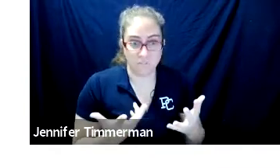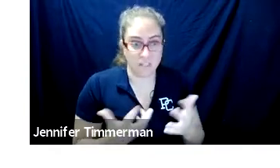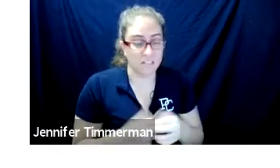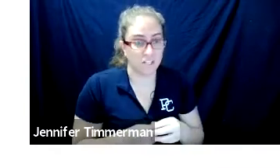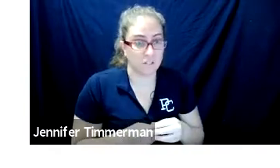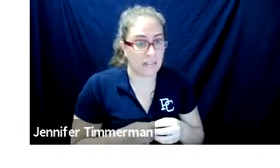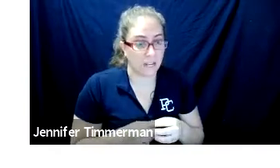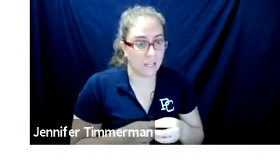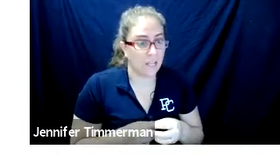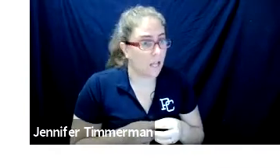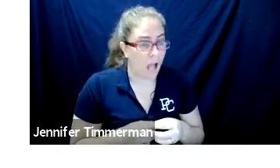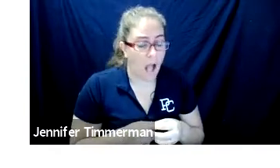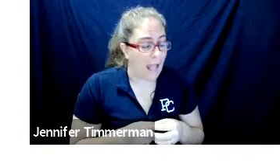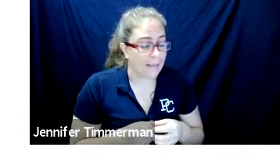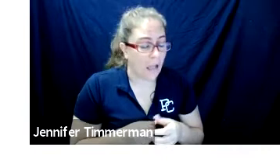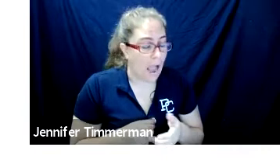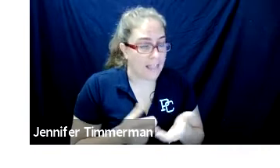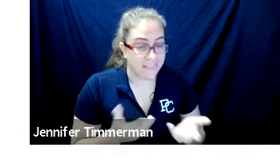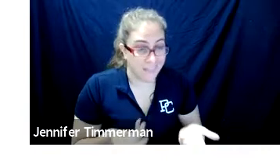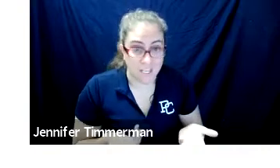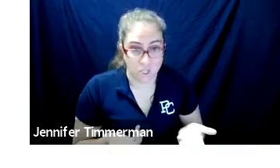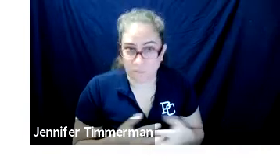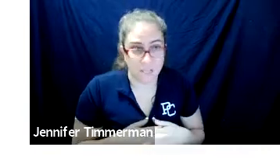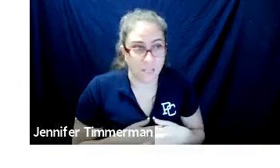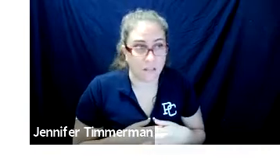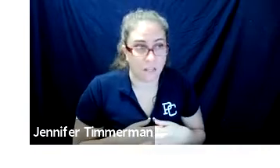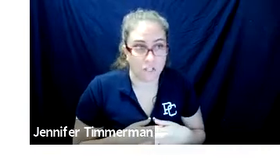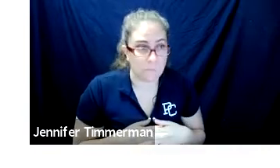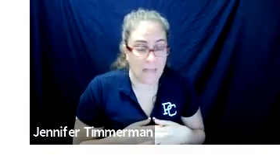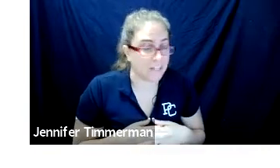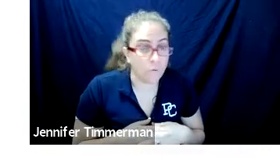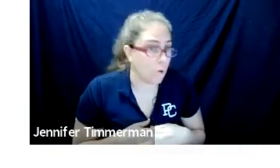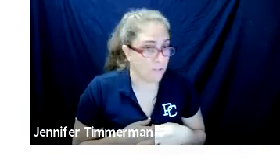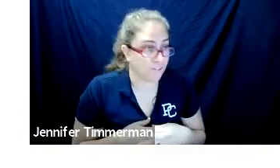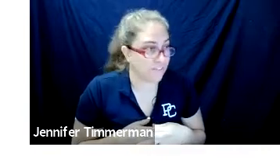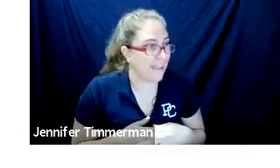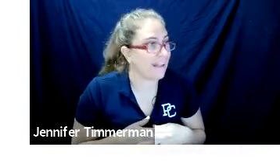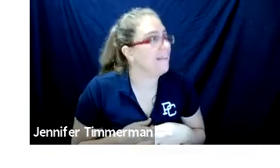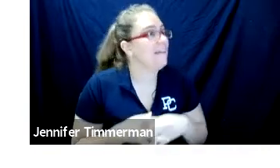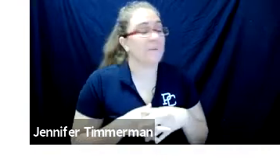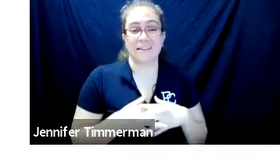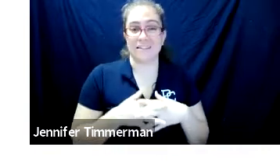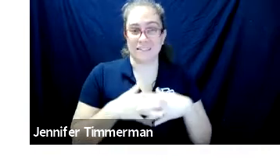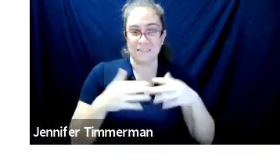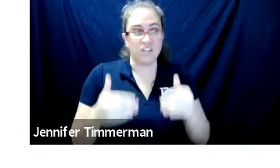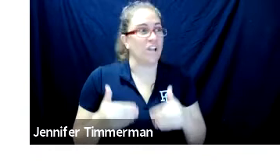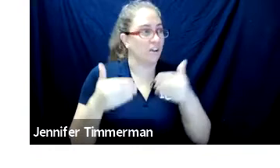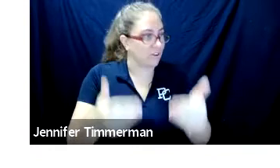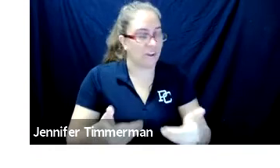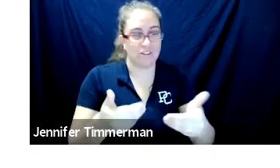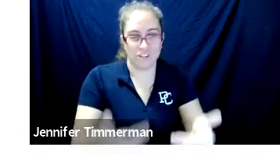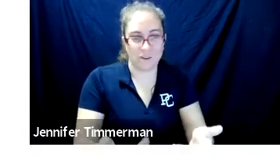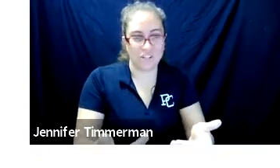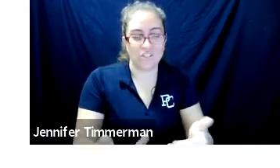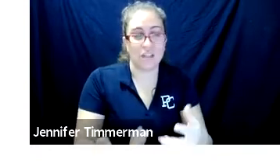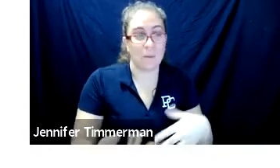tell you things and you're like, I think you're speaking English, but I don't know what you're saying, because the younger and